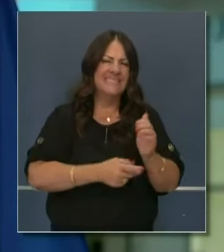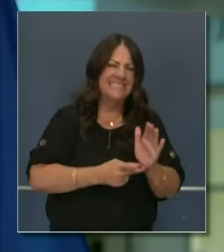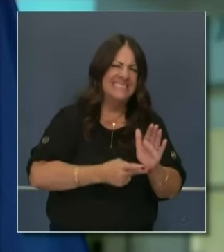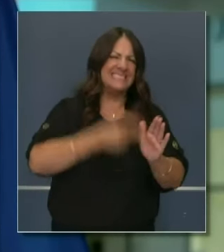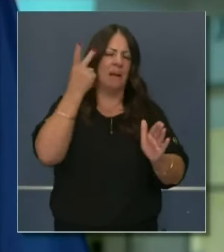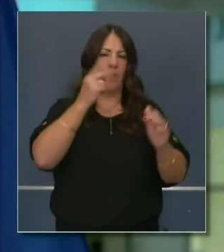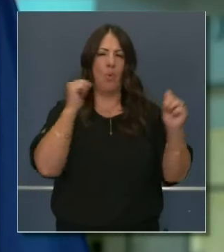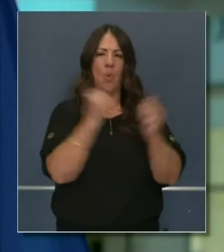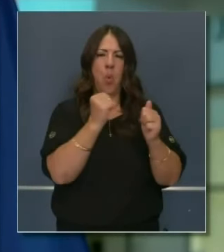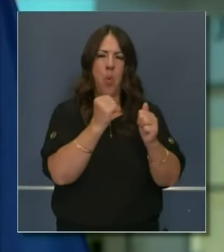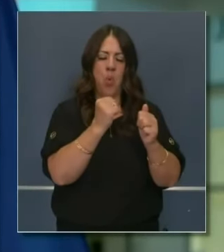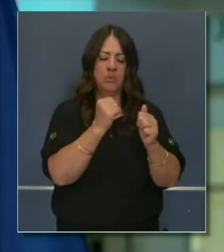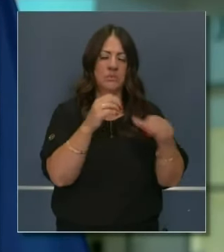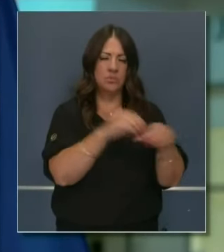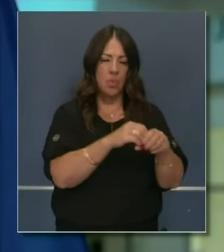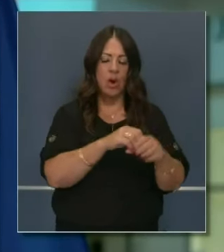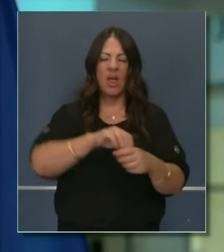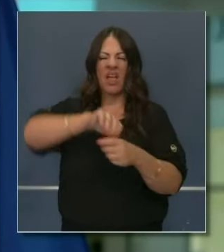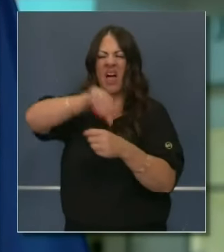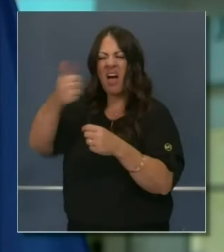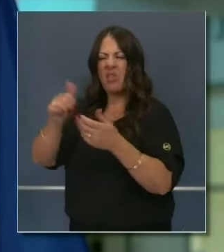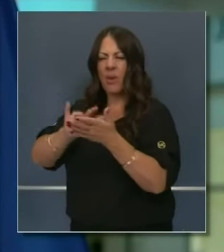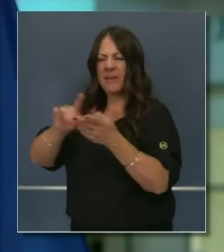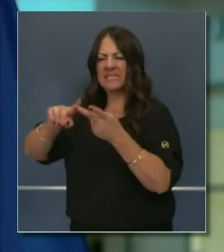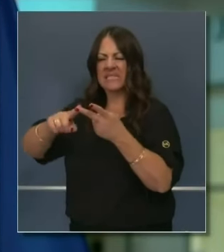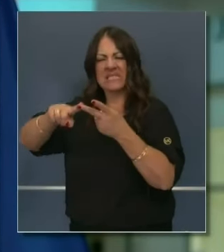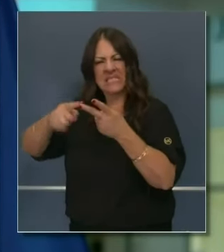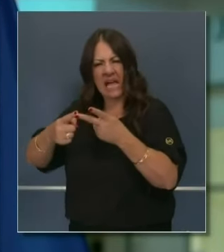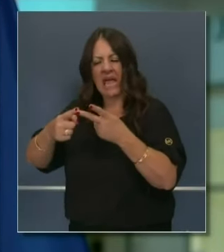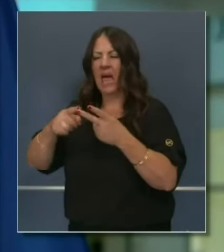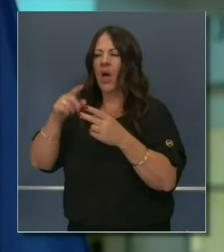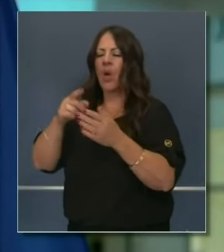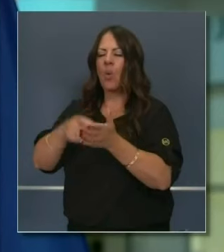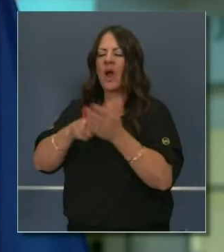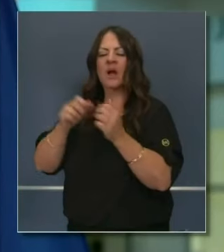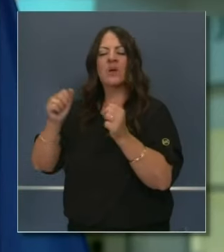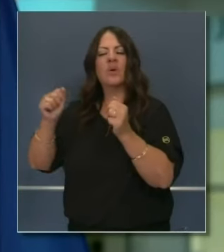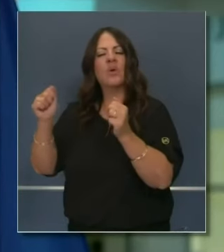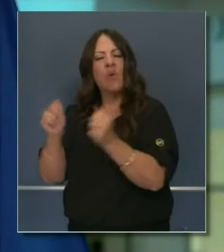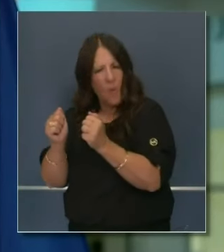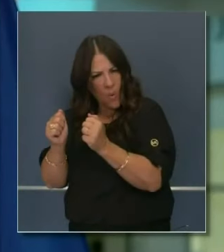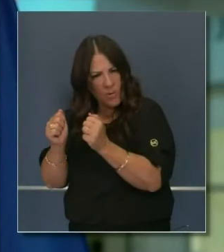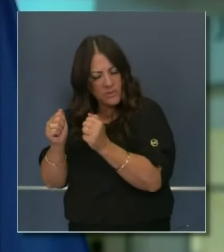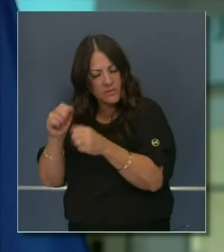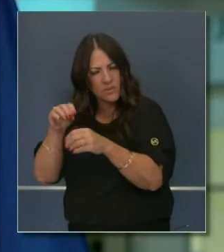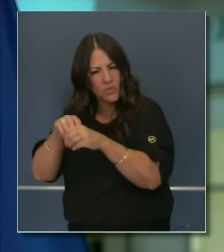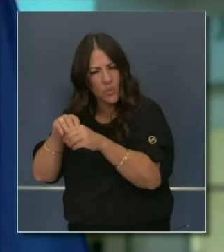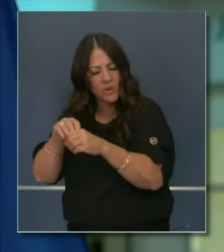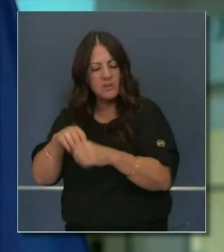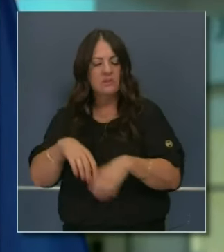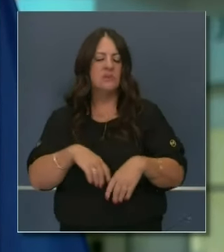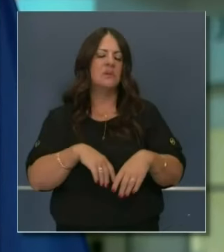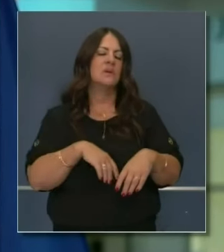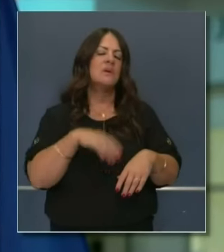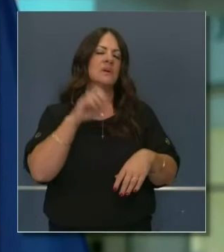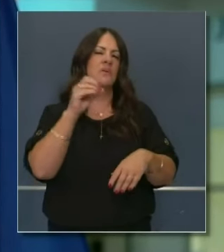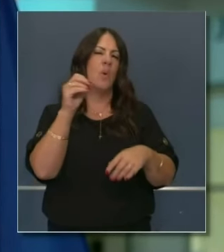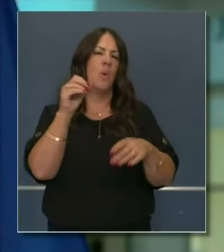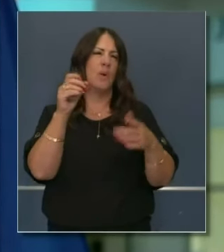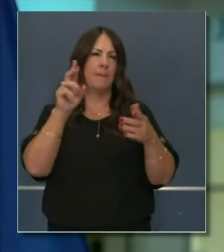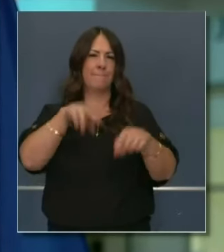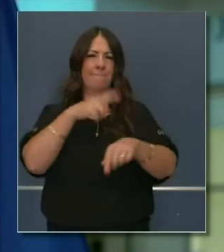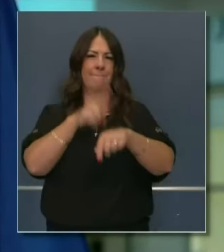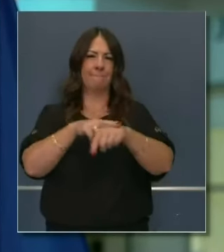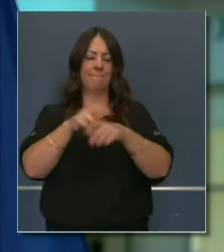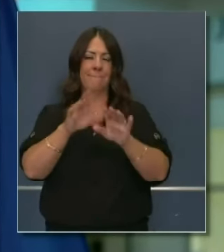those vaccines are limited in scope and scale. And the working assumptions for the nation of